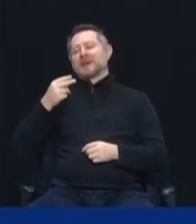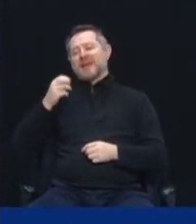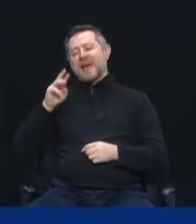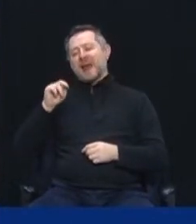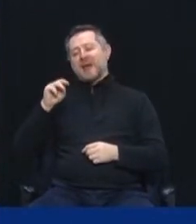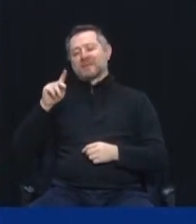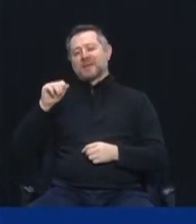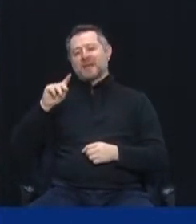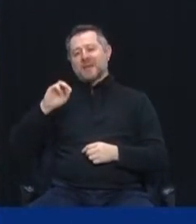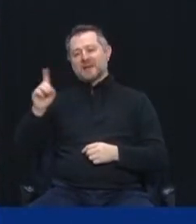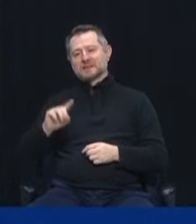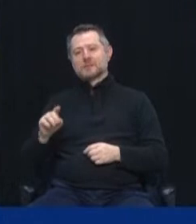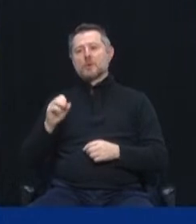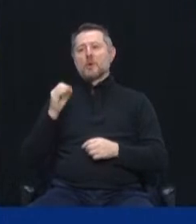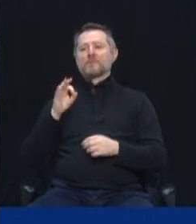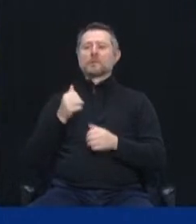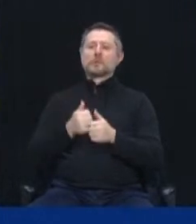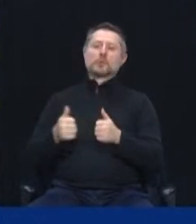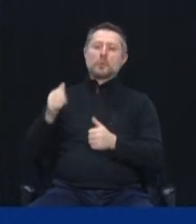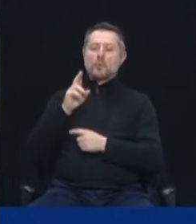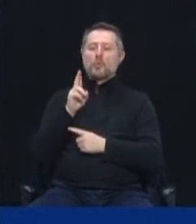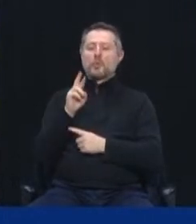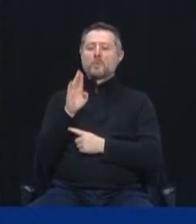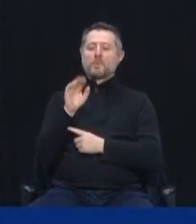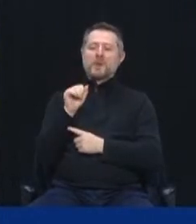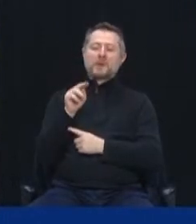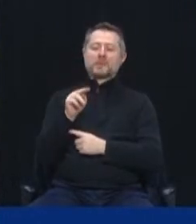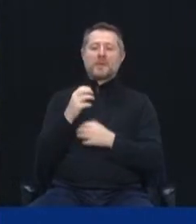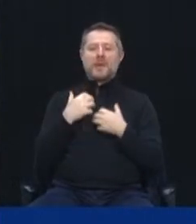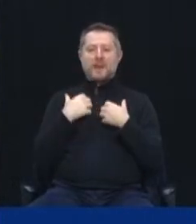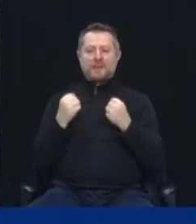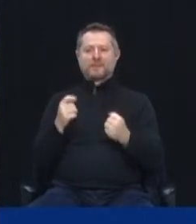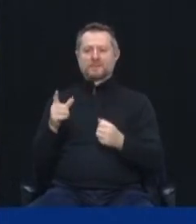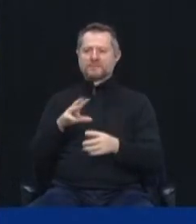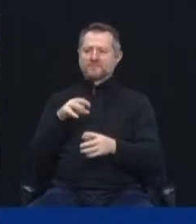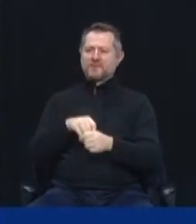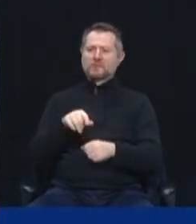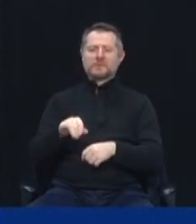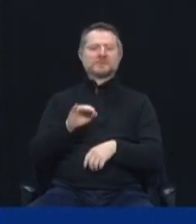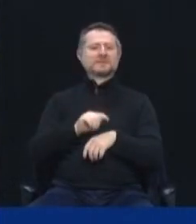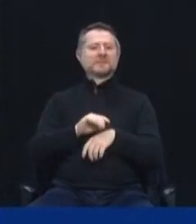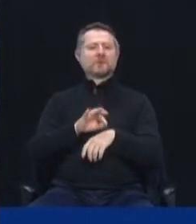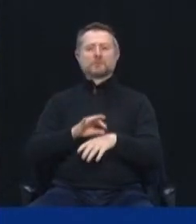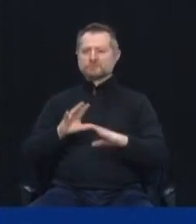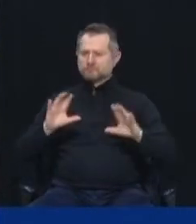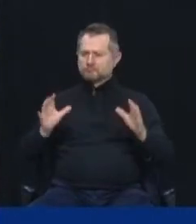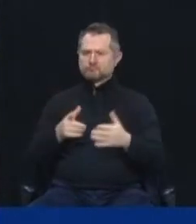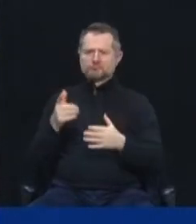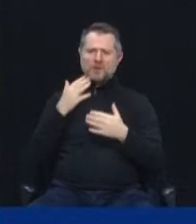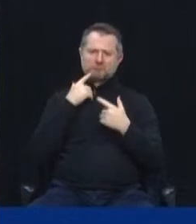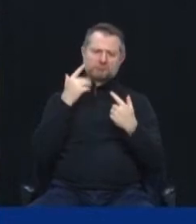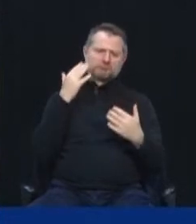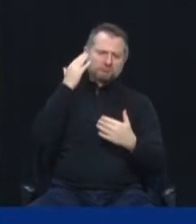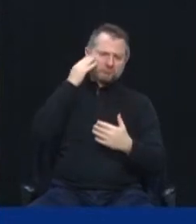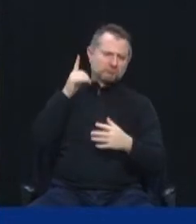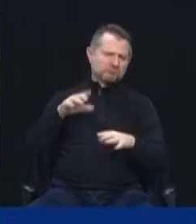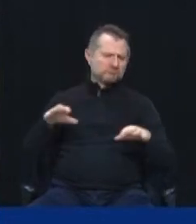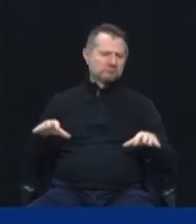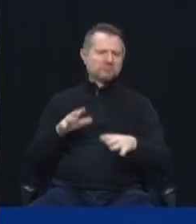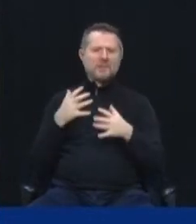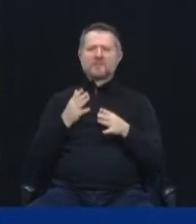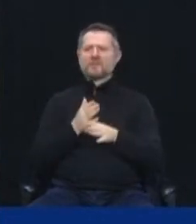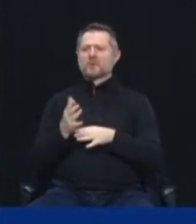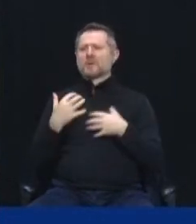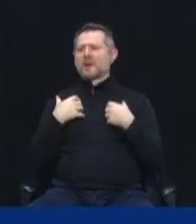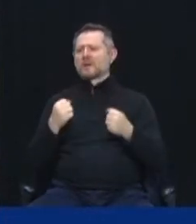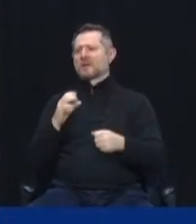Health and a member of our Vaccine Equity Task Force. She is a legend, what she has done in healthcare in the community, and we're